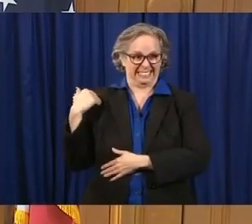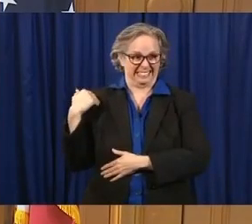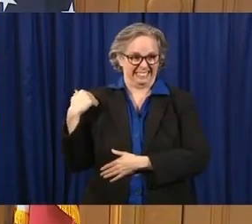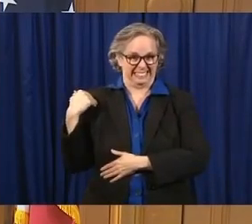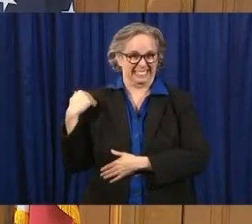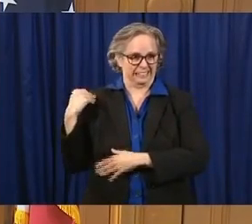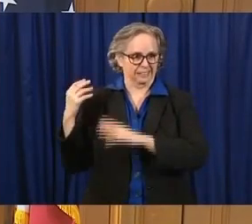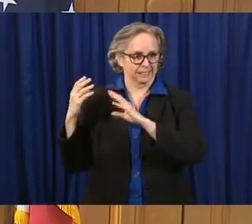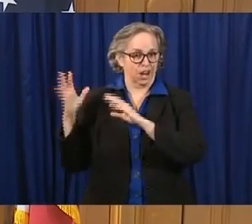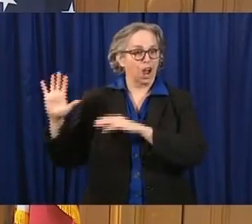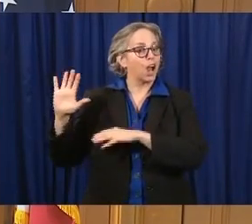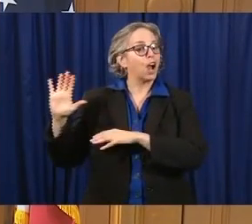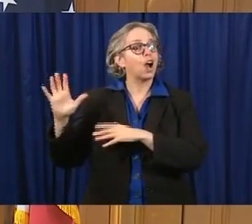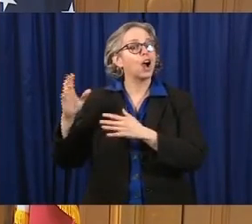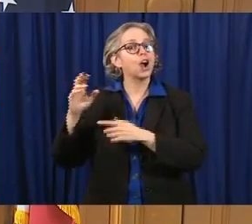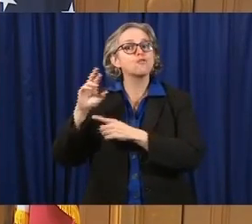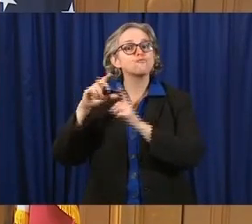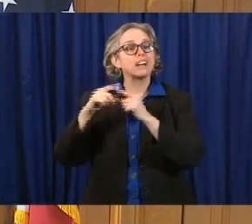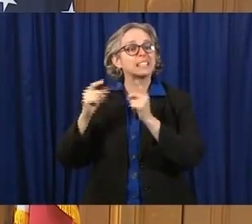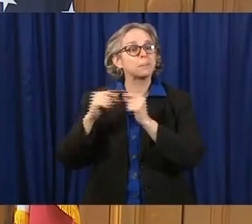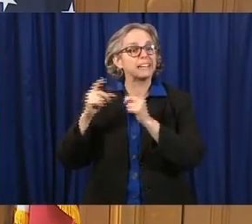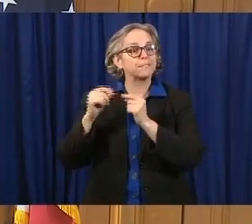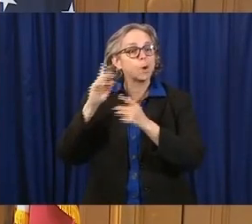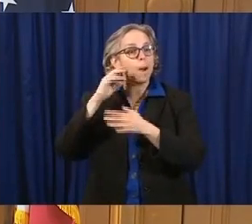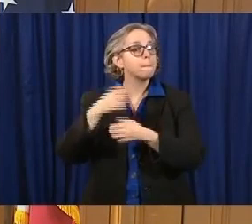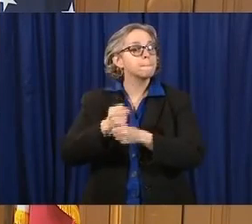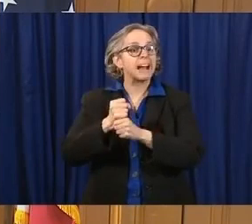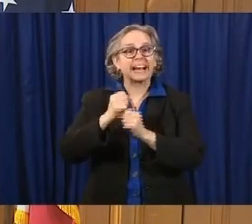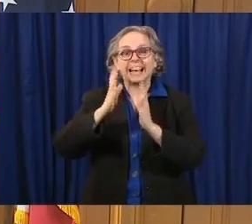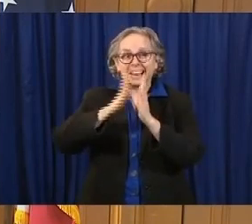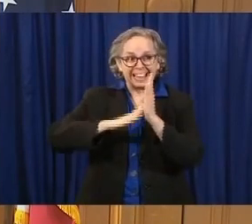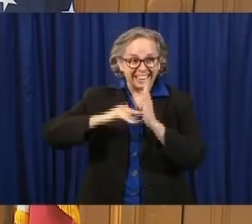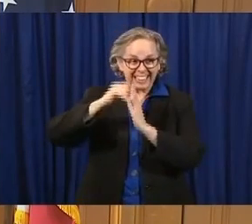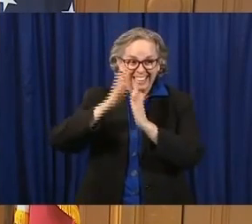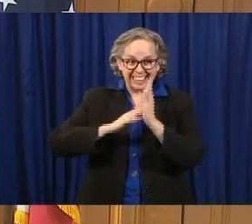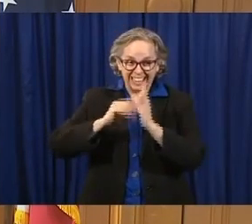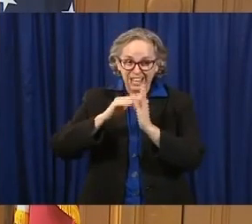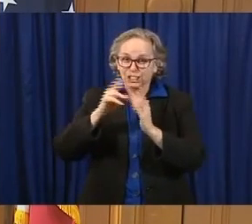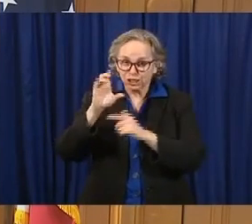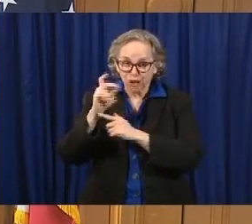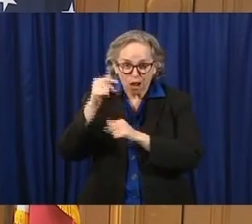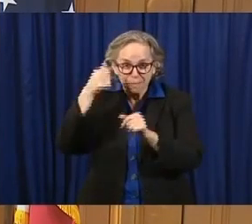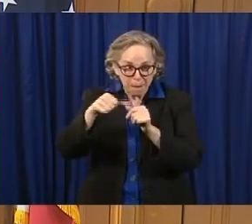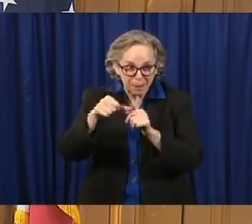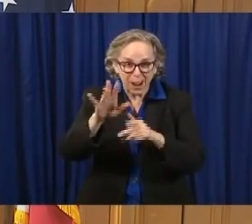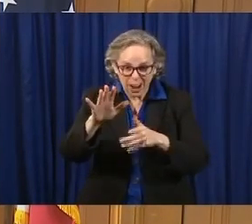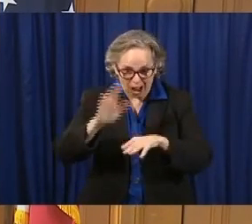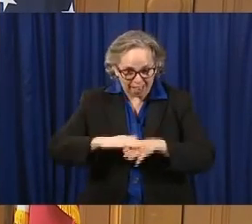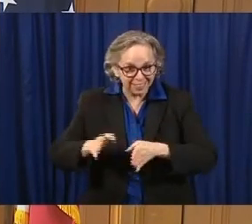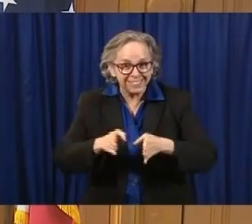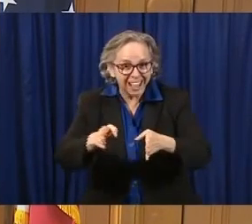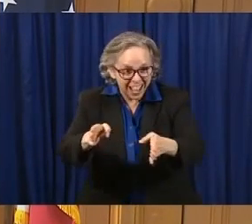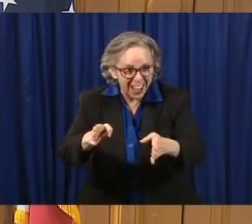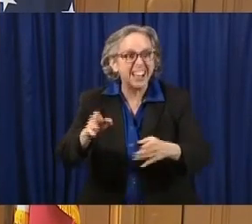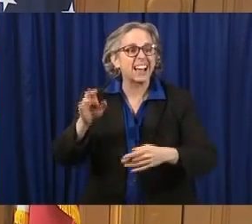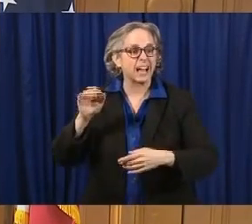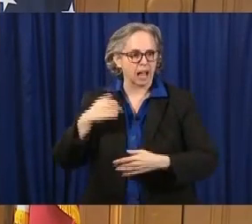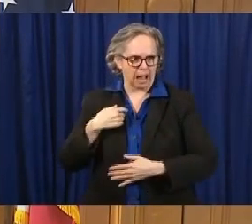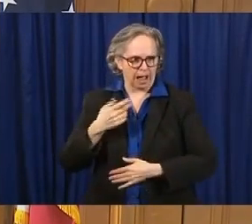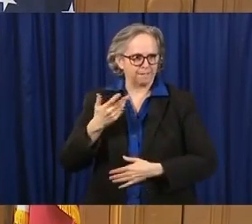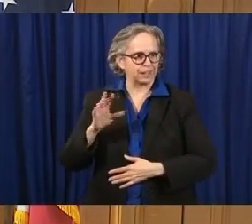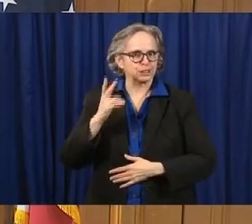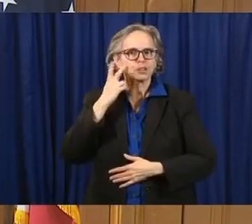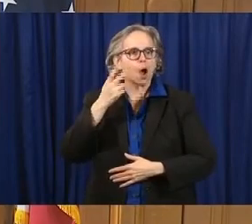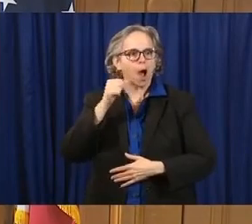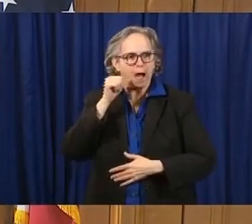paint. I got a chance to see that the other day with what some of our grandkids had